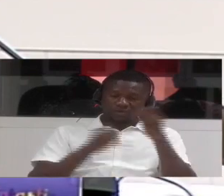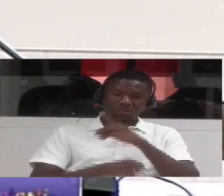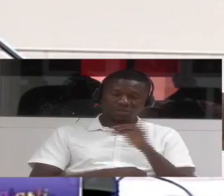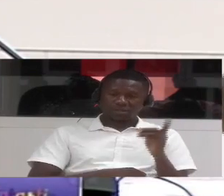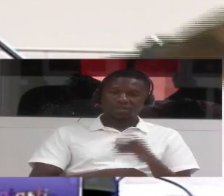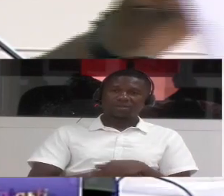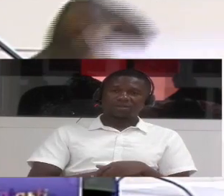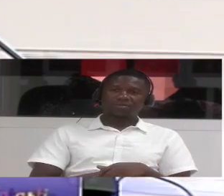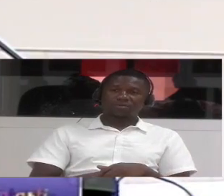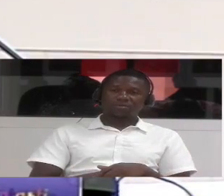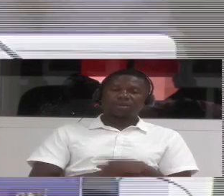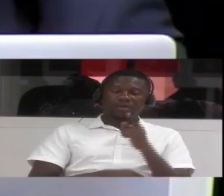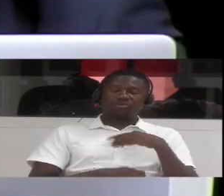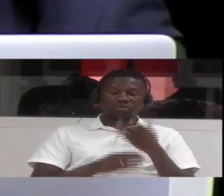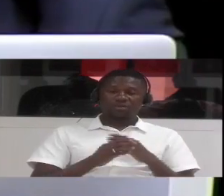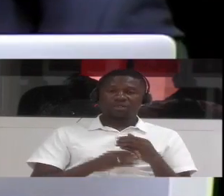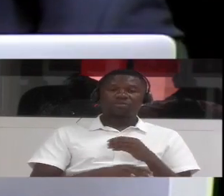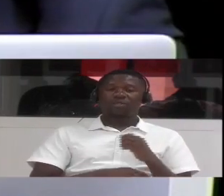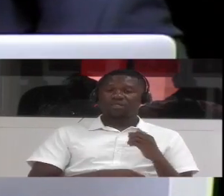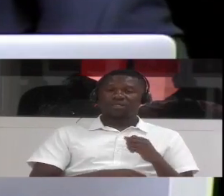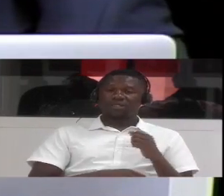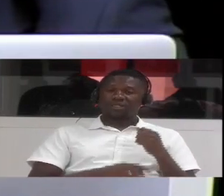Contempt can be a serious offense sometimes. Sure.